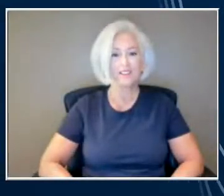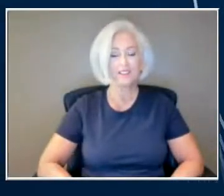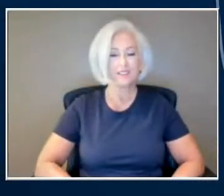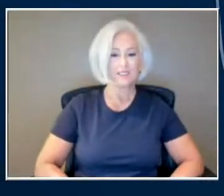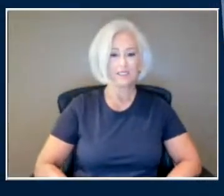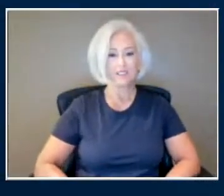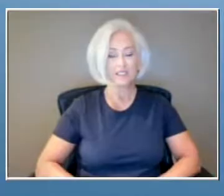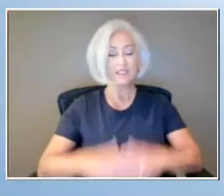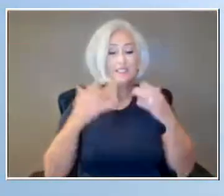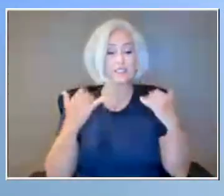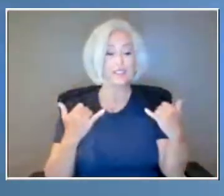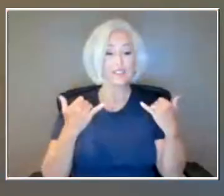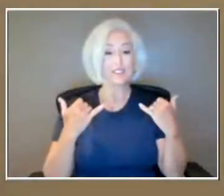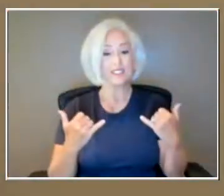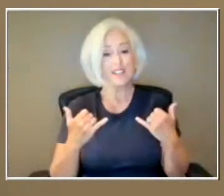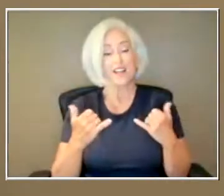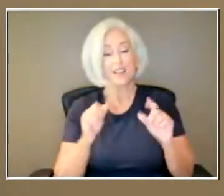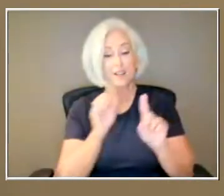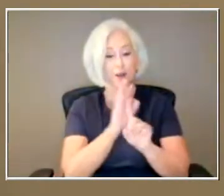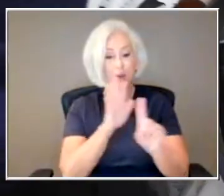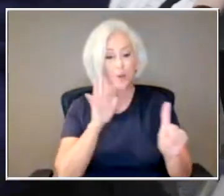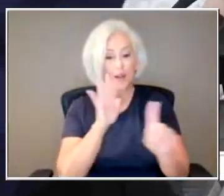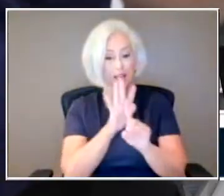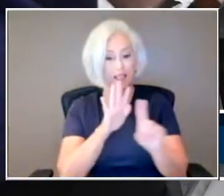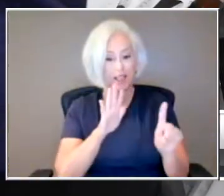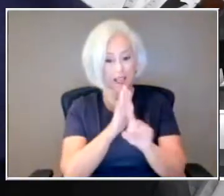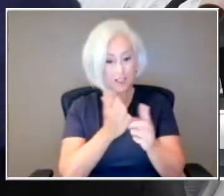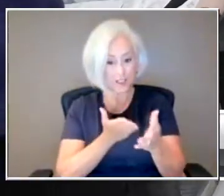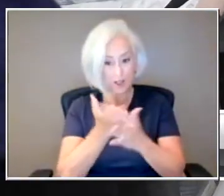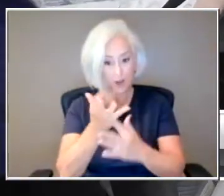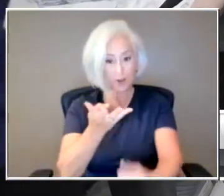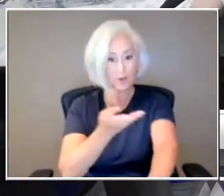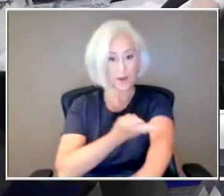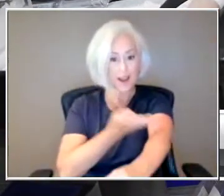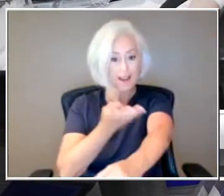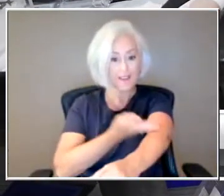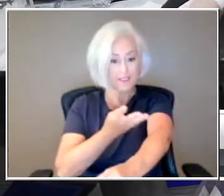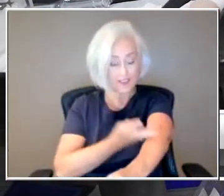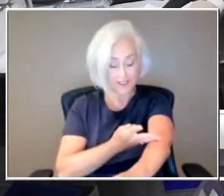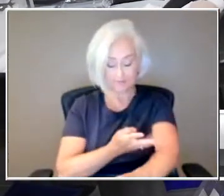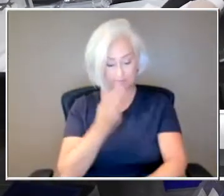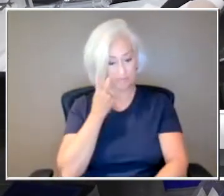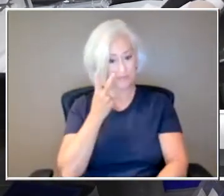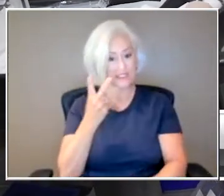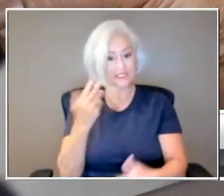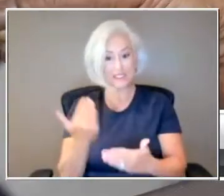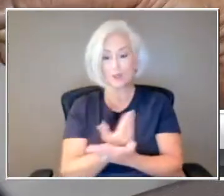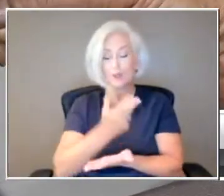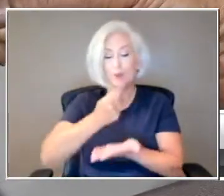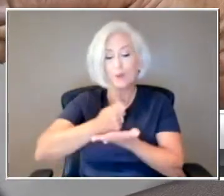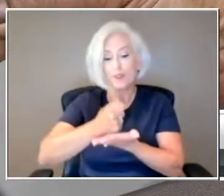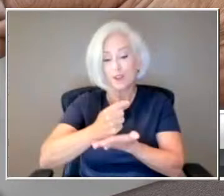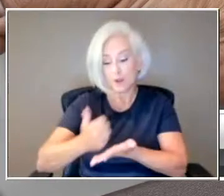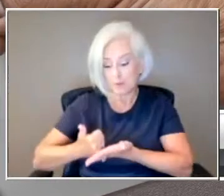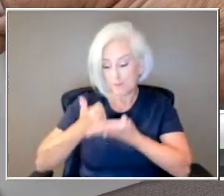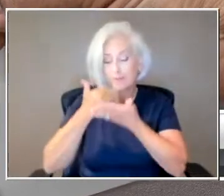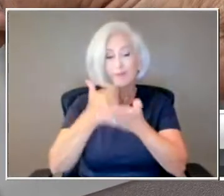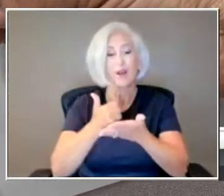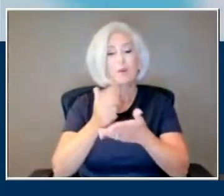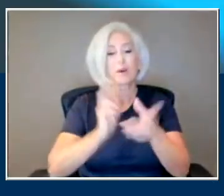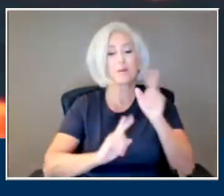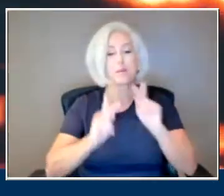Coming up today, radiation delivered through an IV. See how these newer therapies are helping people living with metastatic